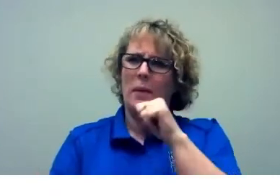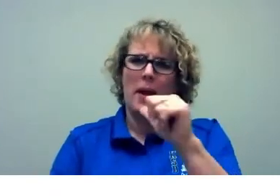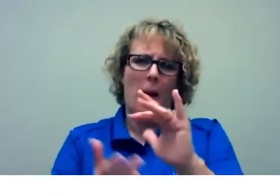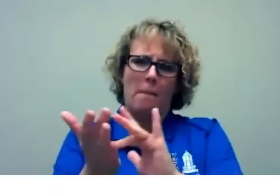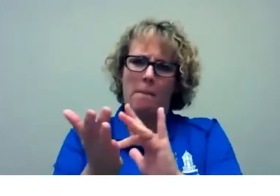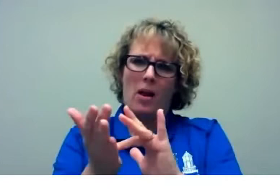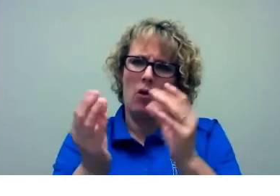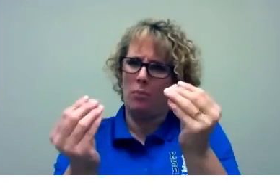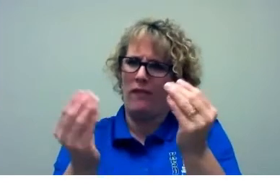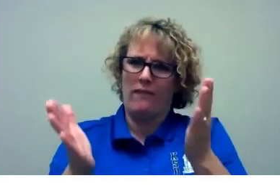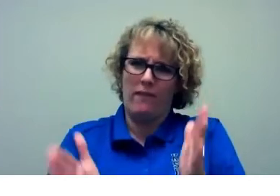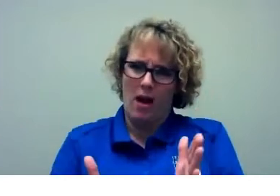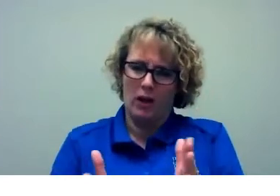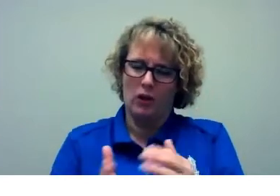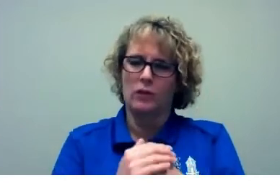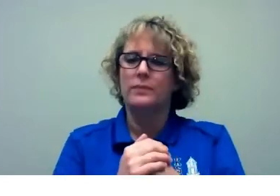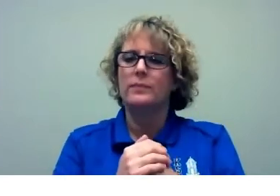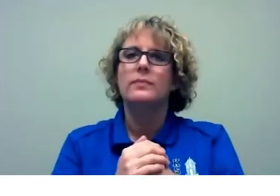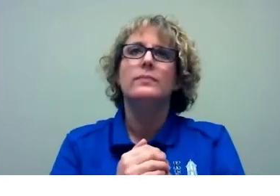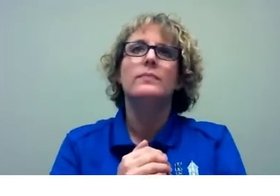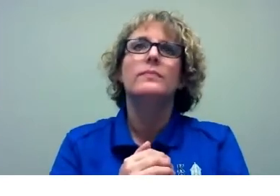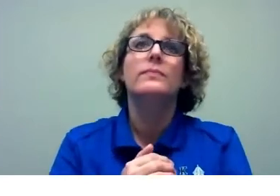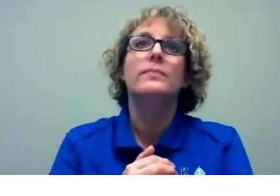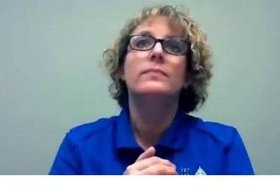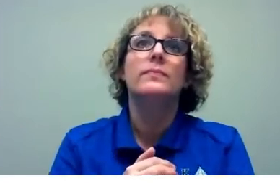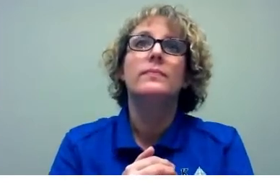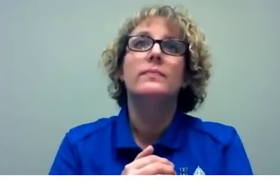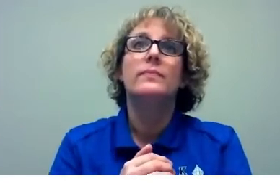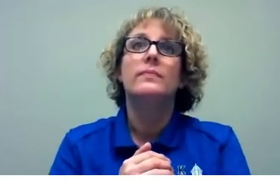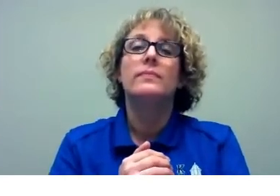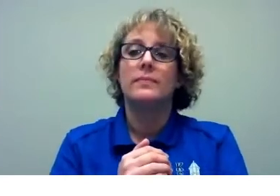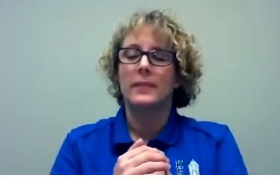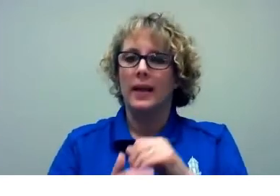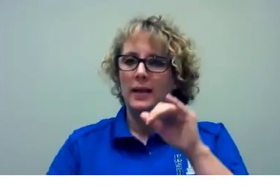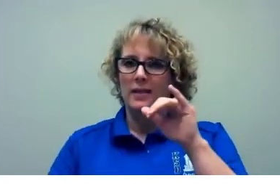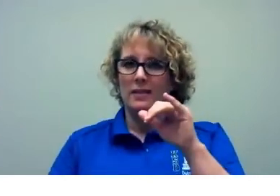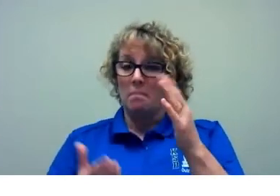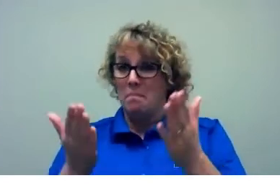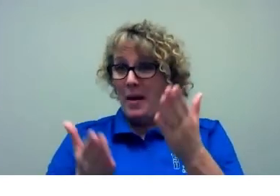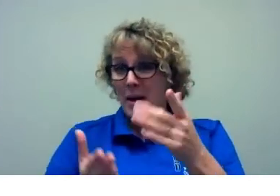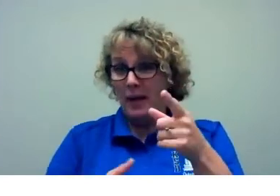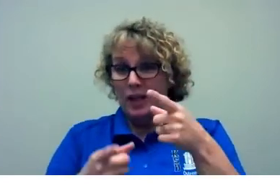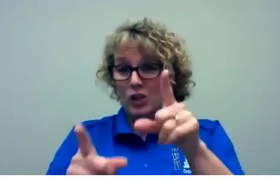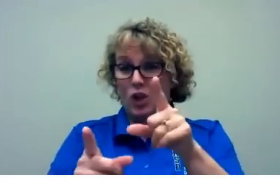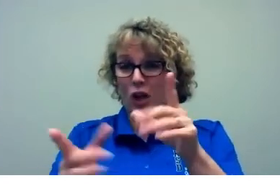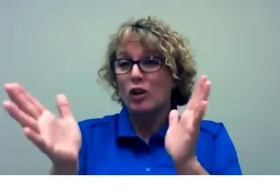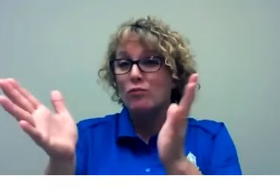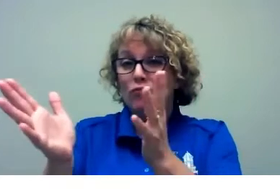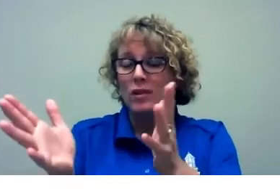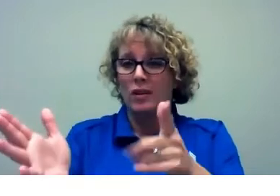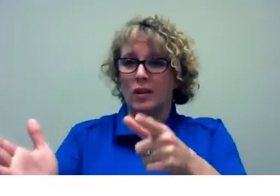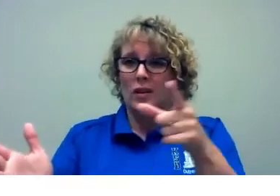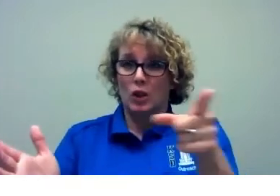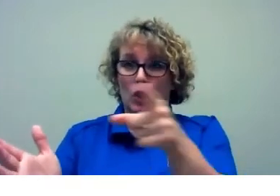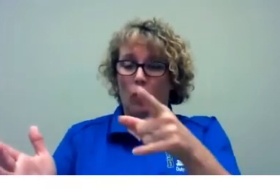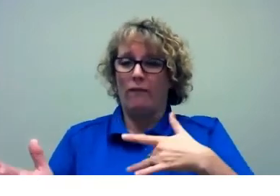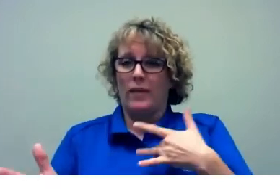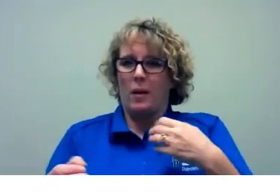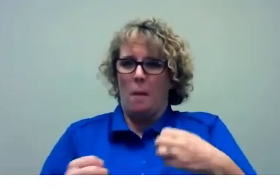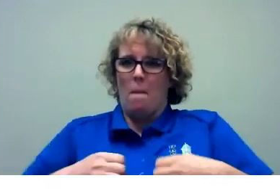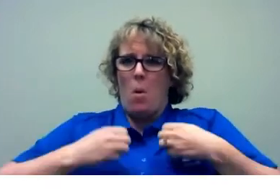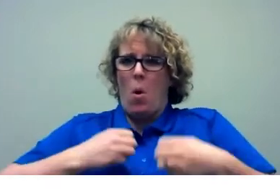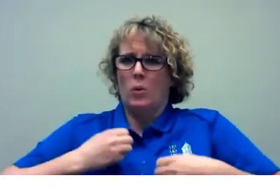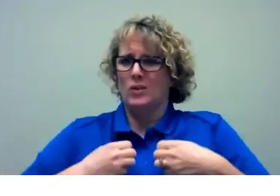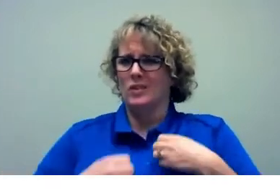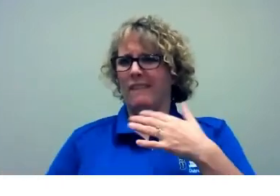If your peer asks any medical information, you should suggest they contact their medical provider because you are not a